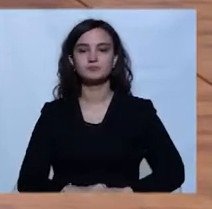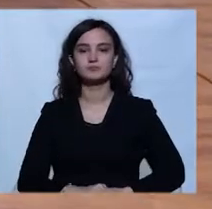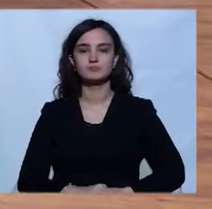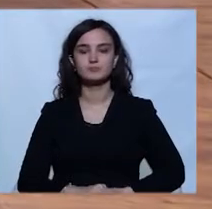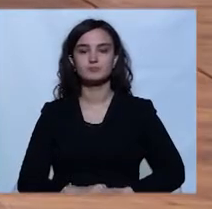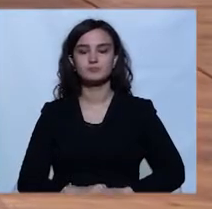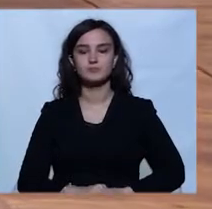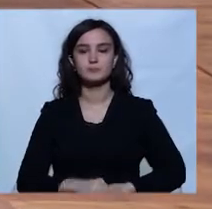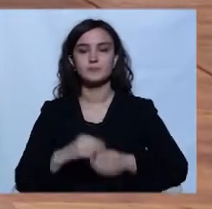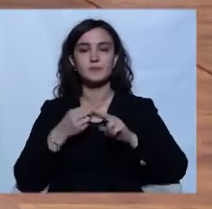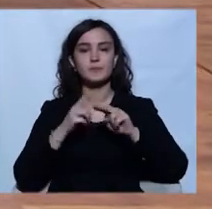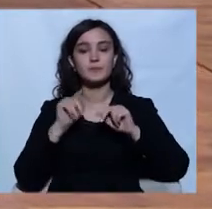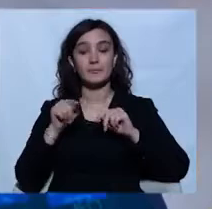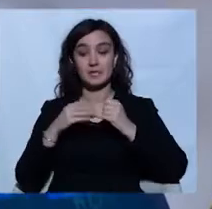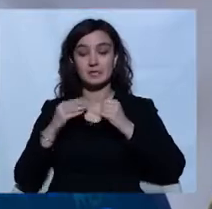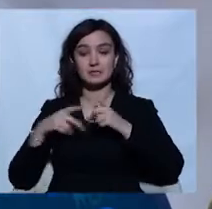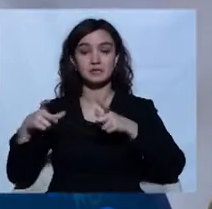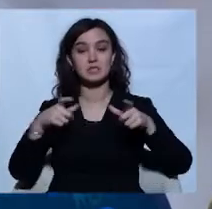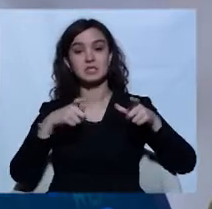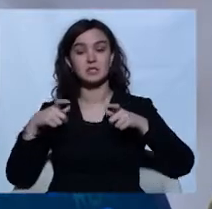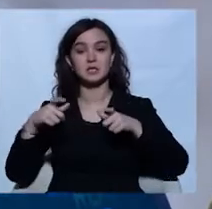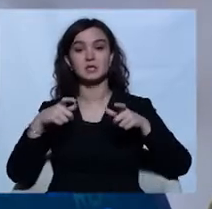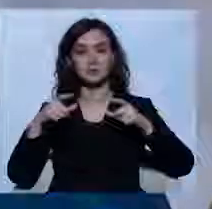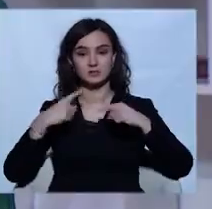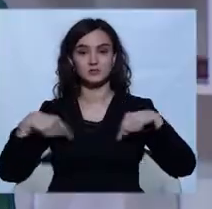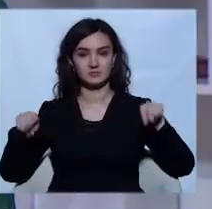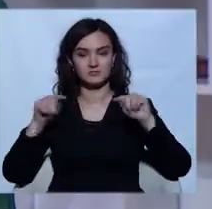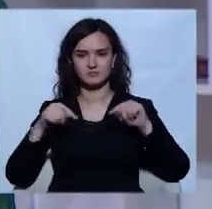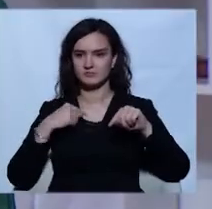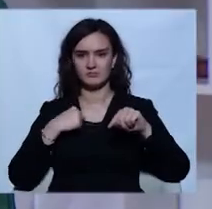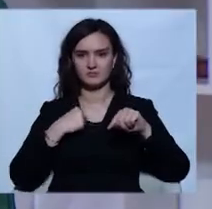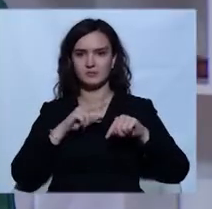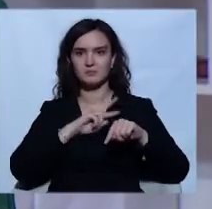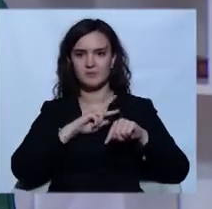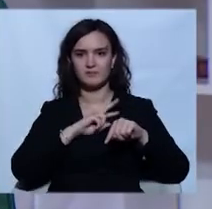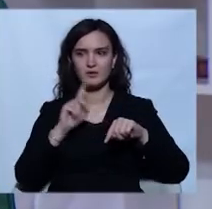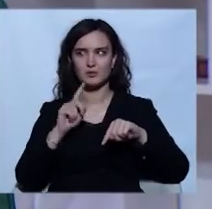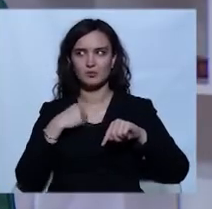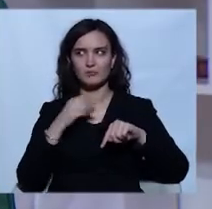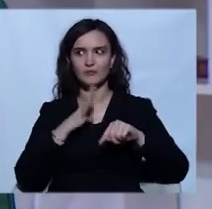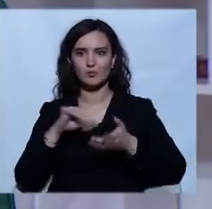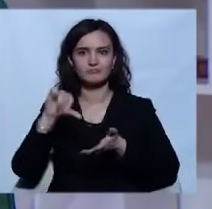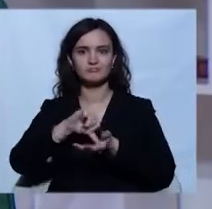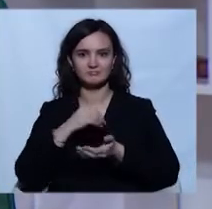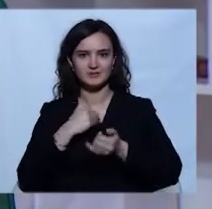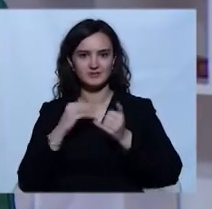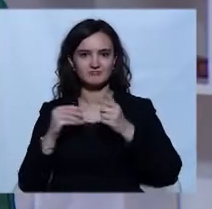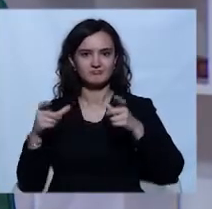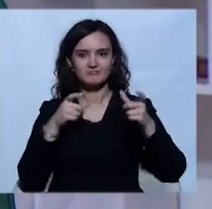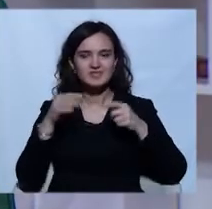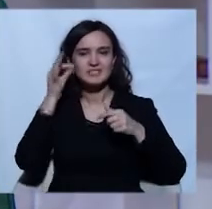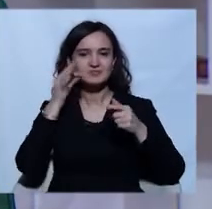And not to be confused with a desert island, Samantha. No, I would love to be on a desert island with cakes